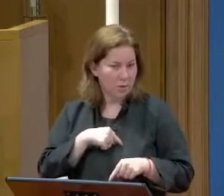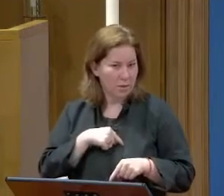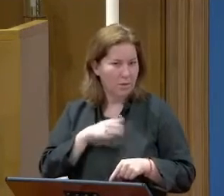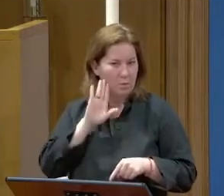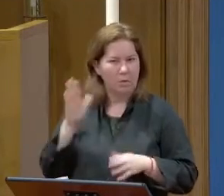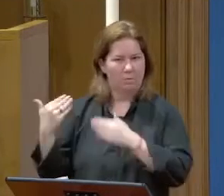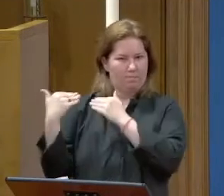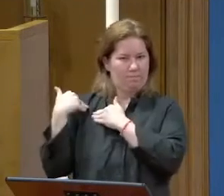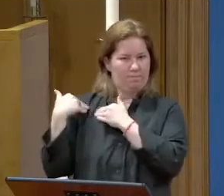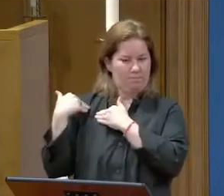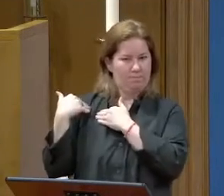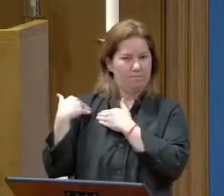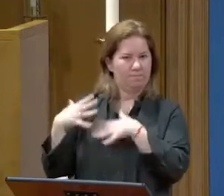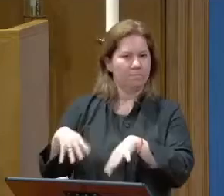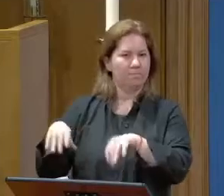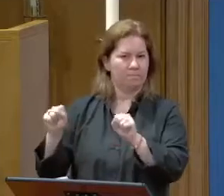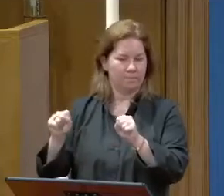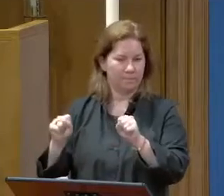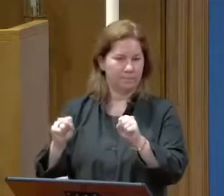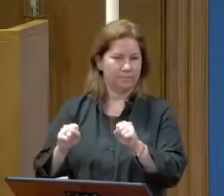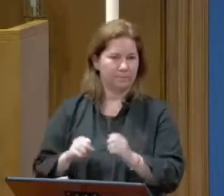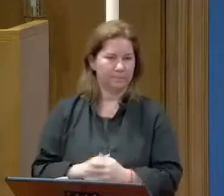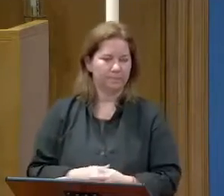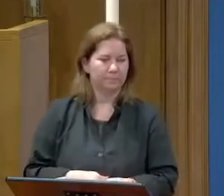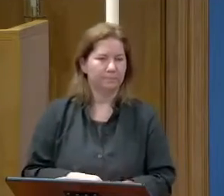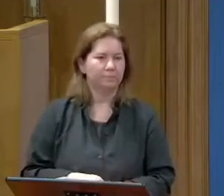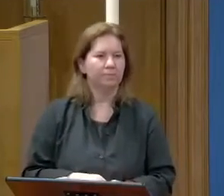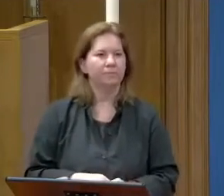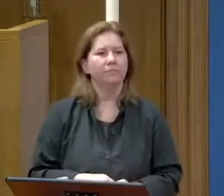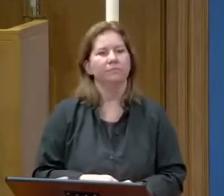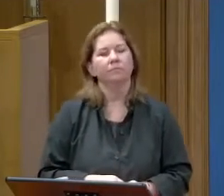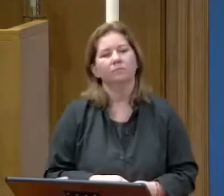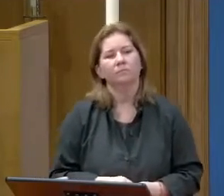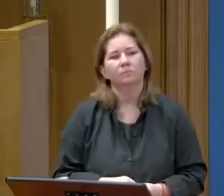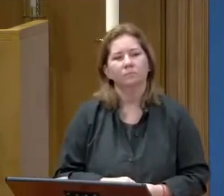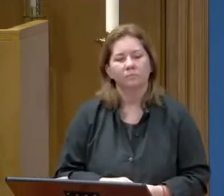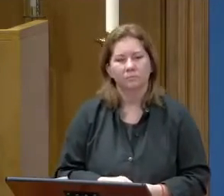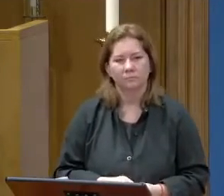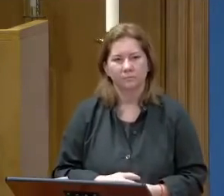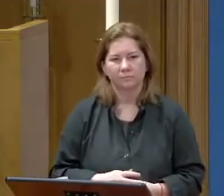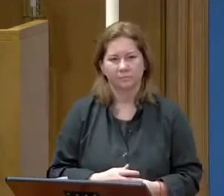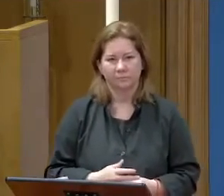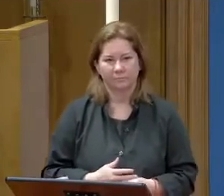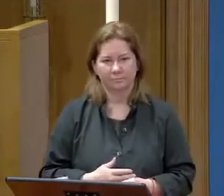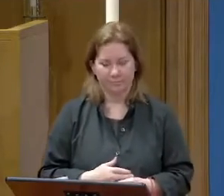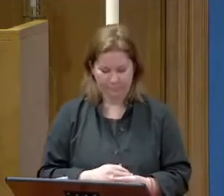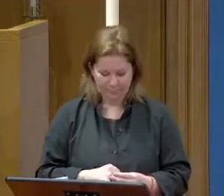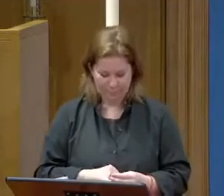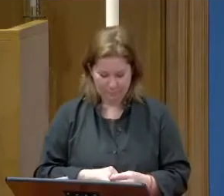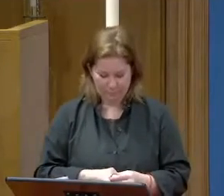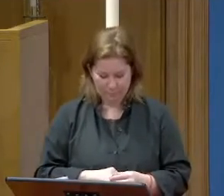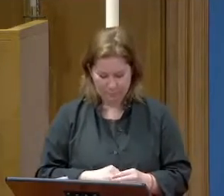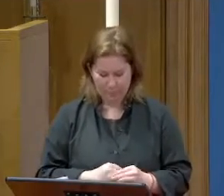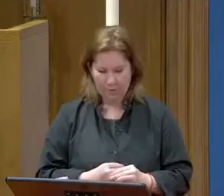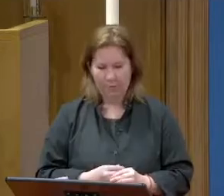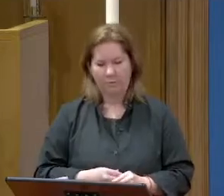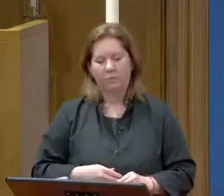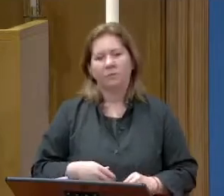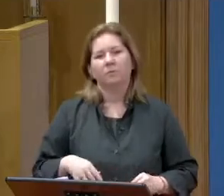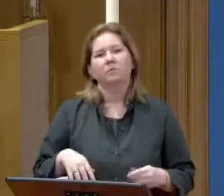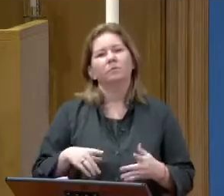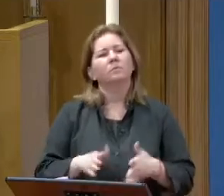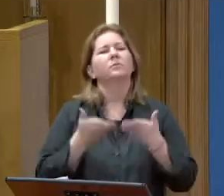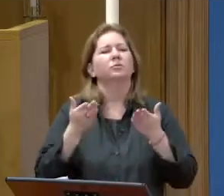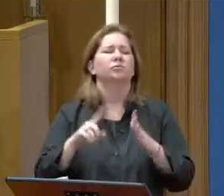responsibility of taking. I suggest we might want to start with today's collect and with other simple